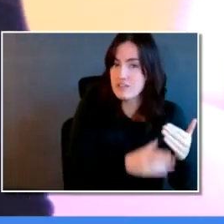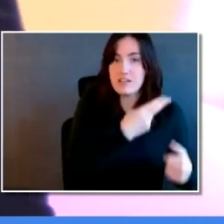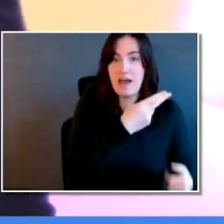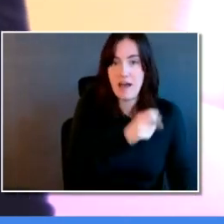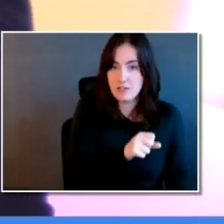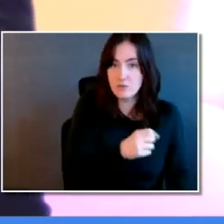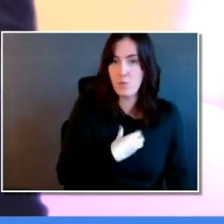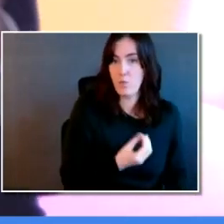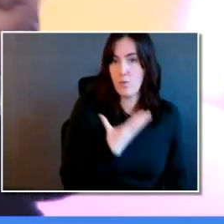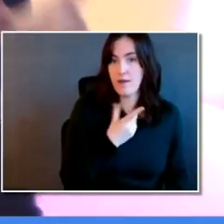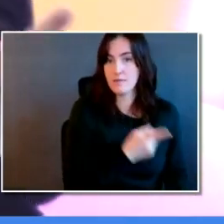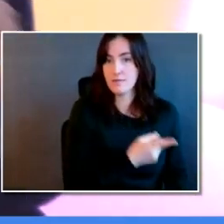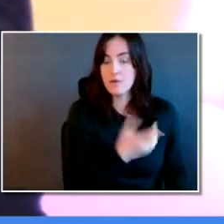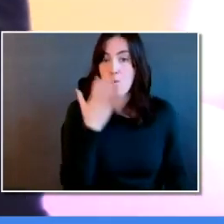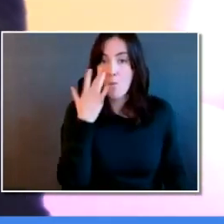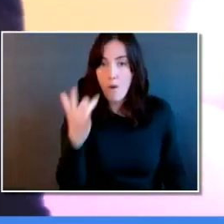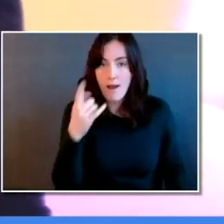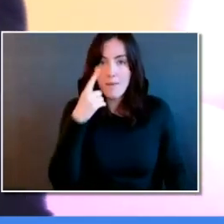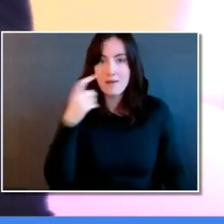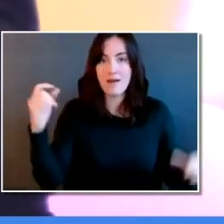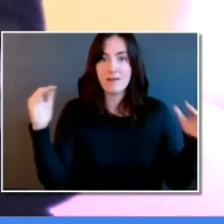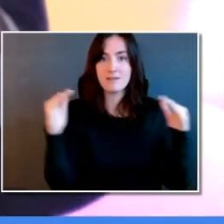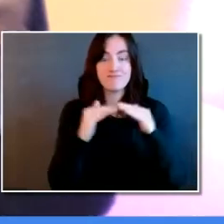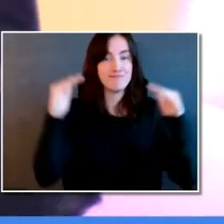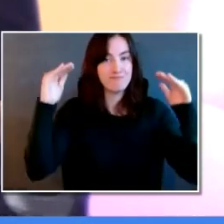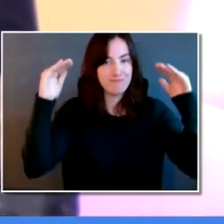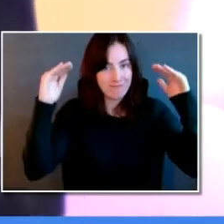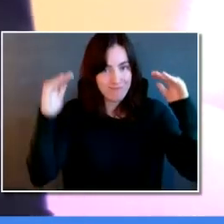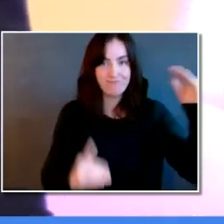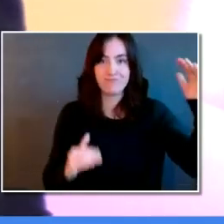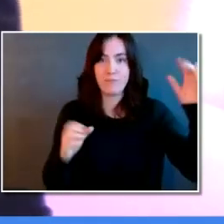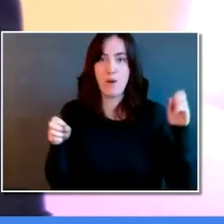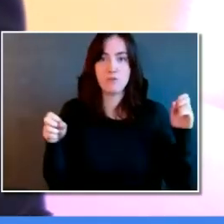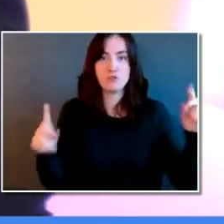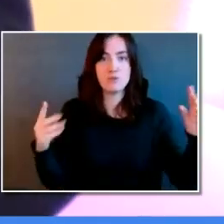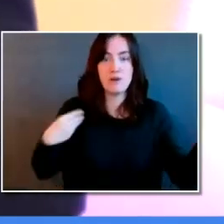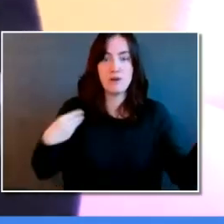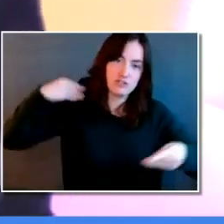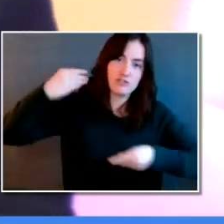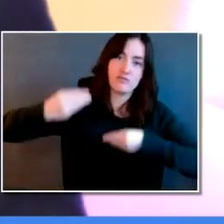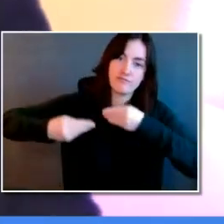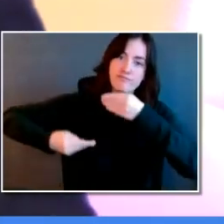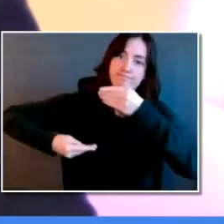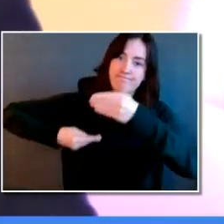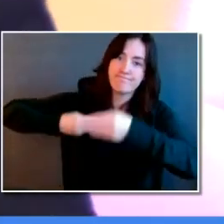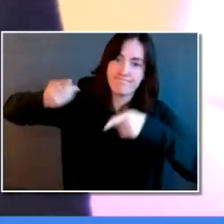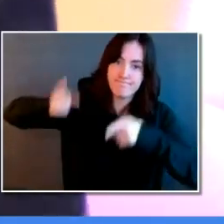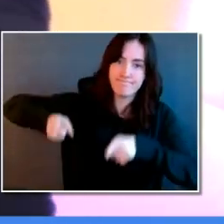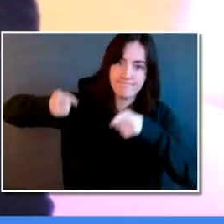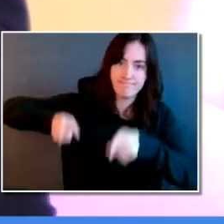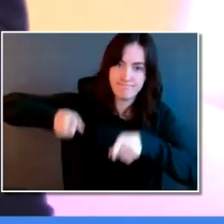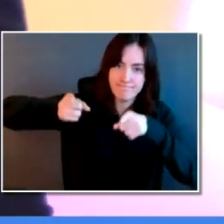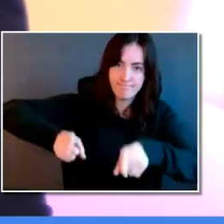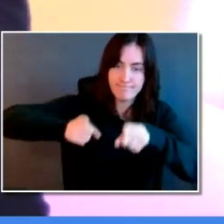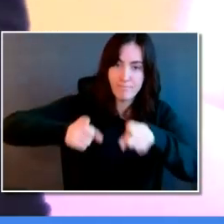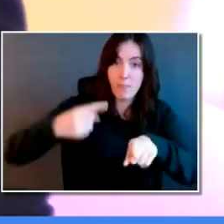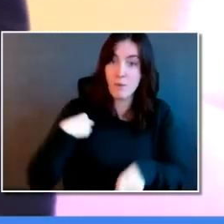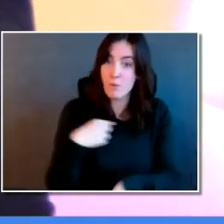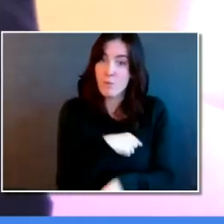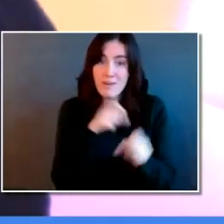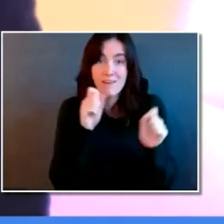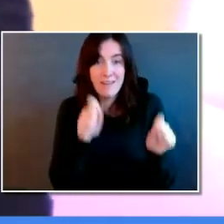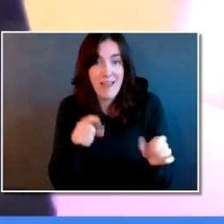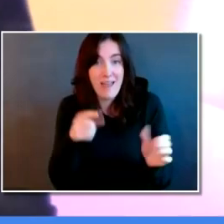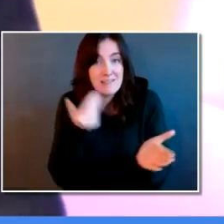the legacy of unequal opportunity handed down generation in and generation out. And we can find that